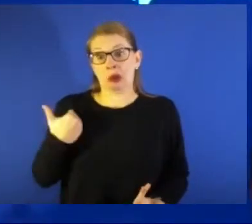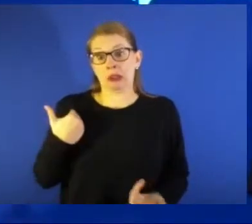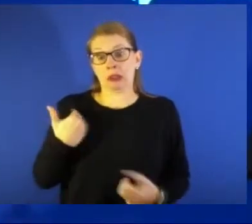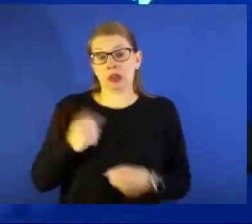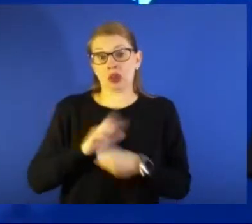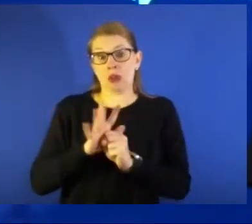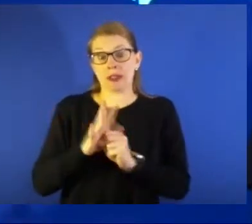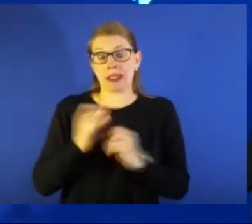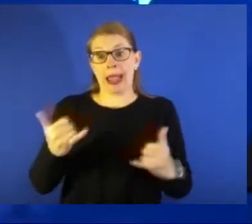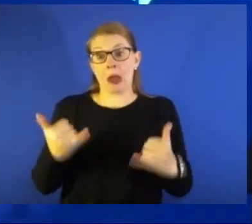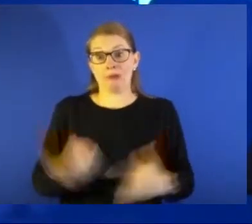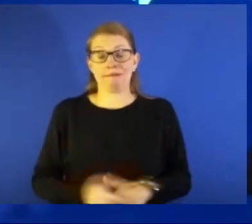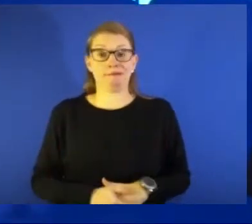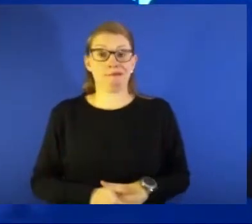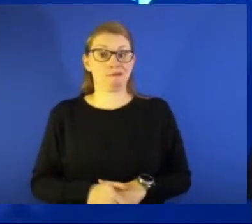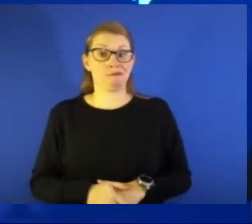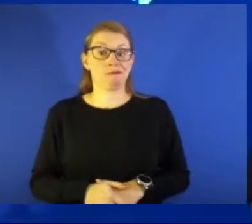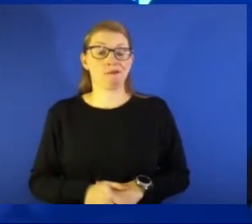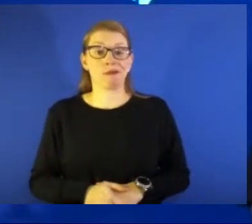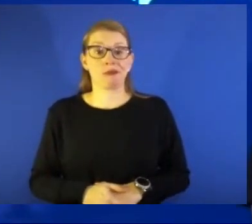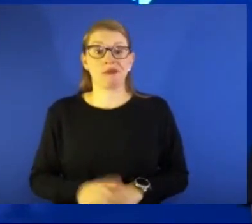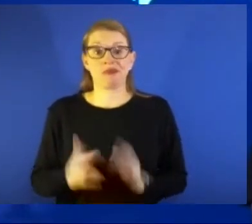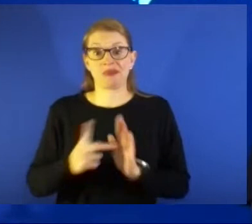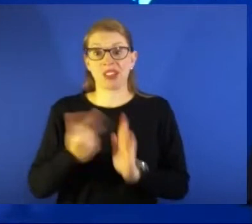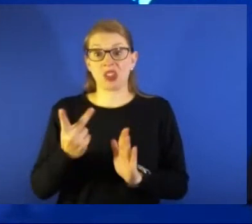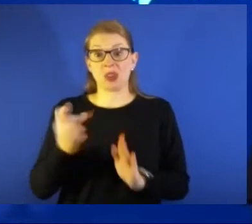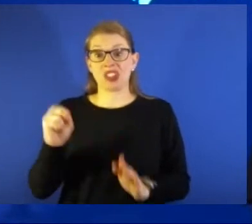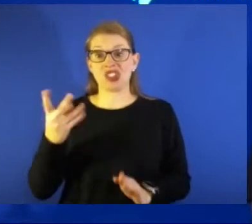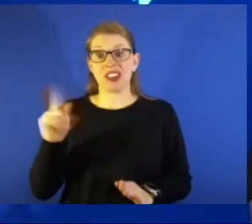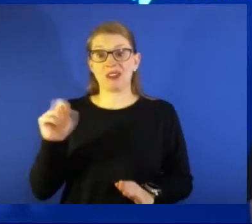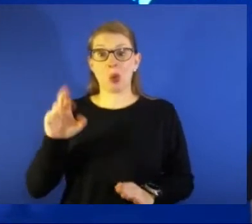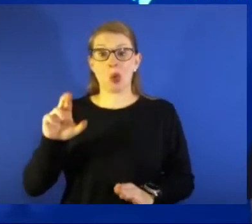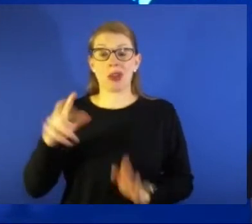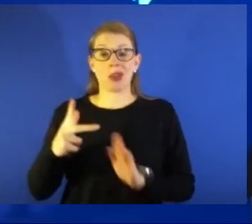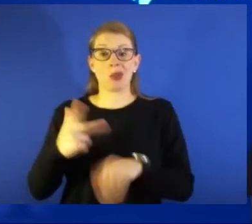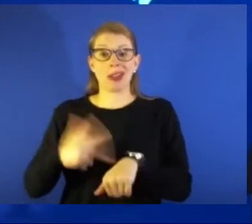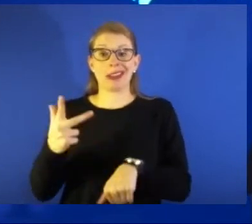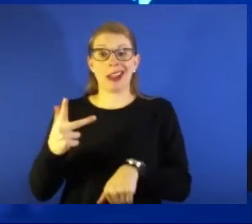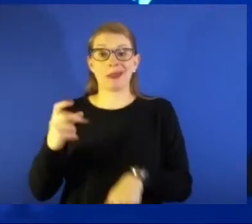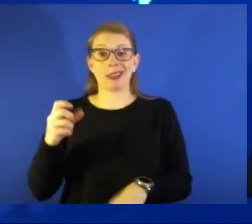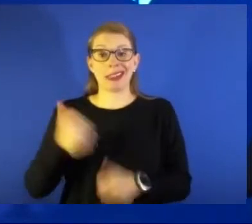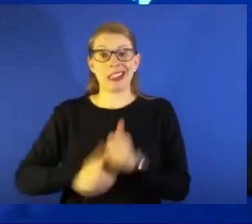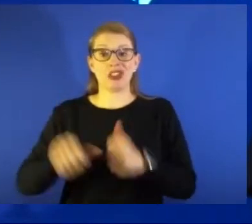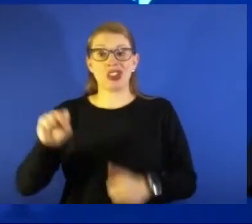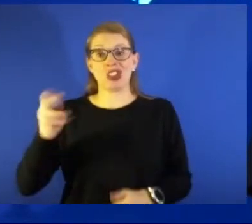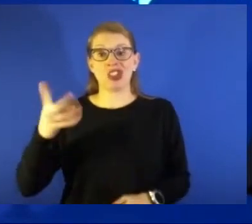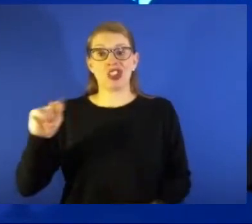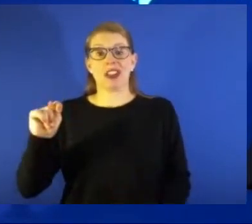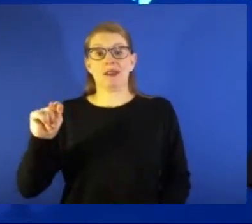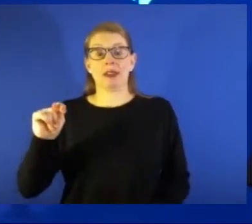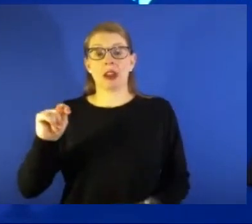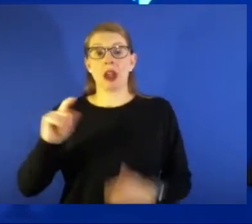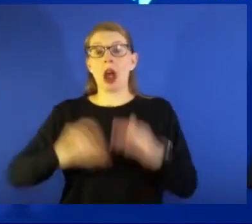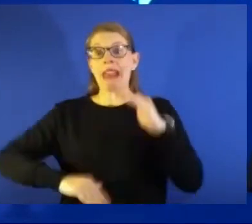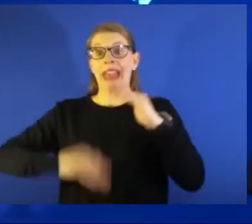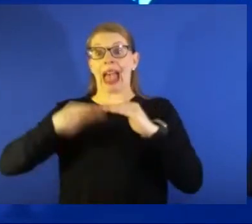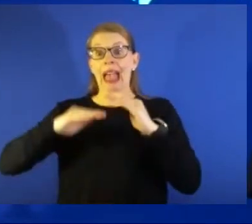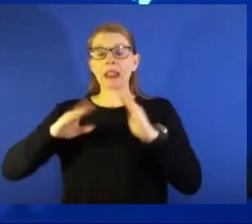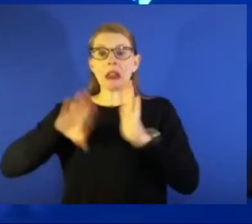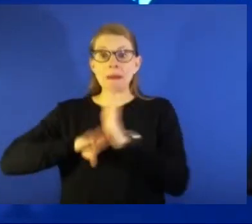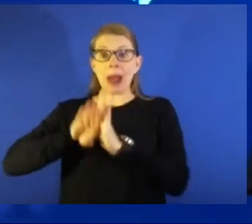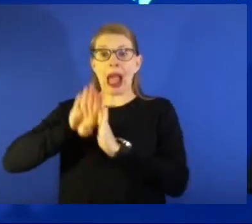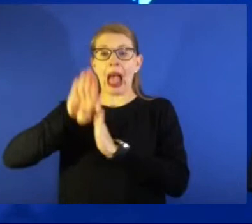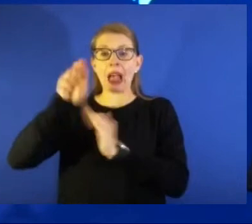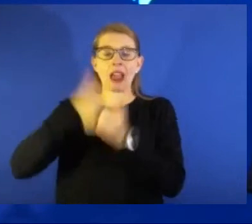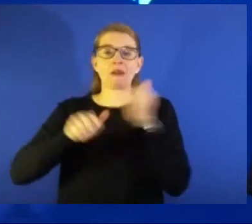is a twice a shift, 3 times a shift thing. At the worst, at the height of this? Oh, at the height, we were doing it every room.